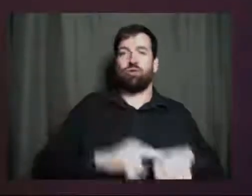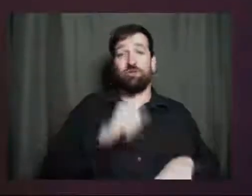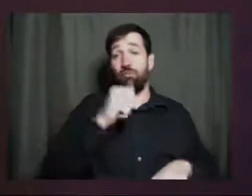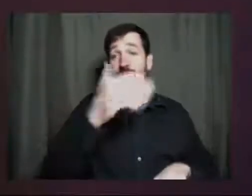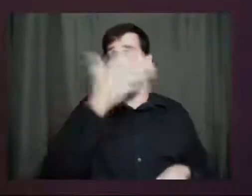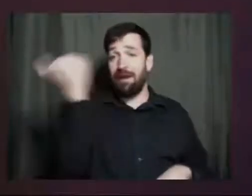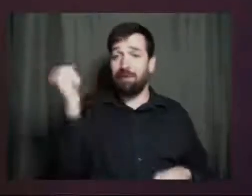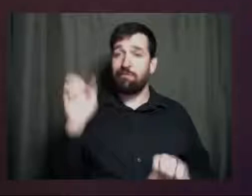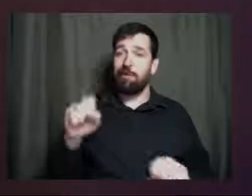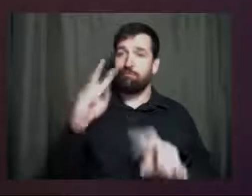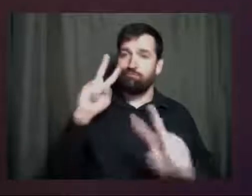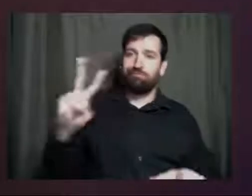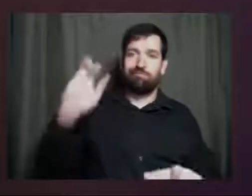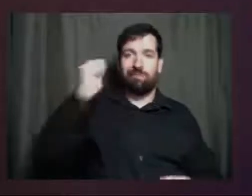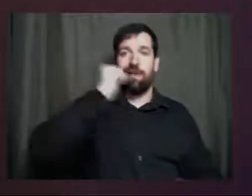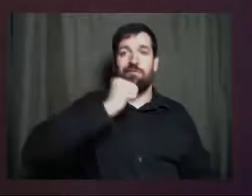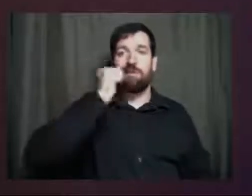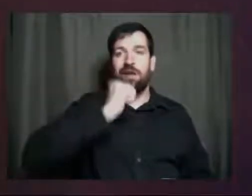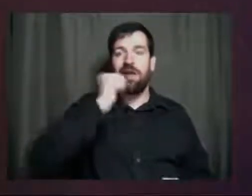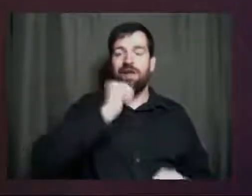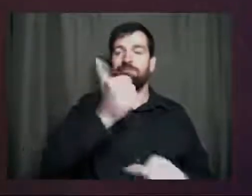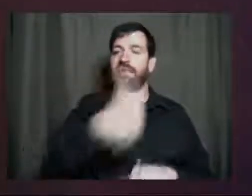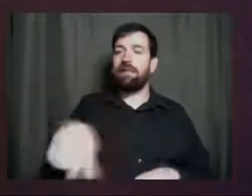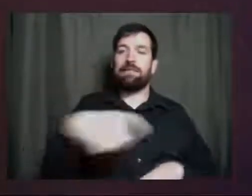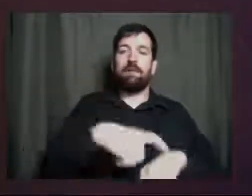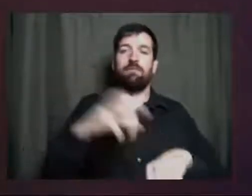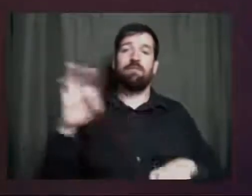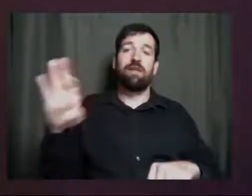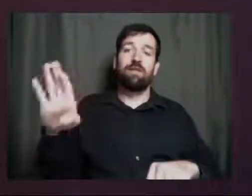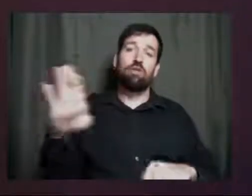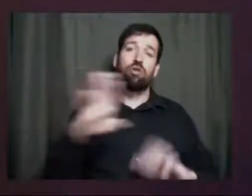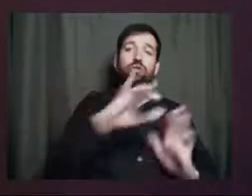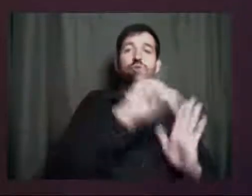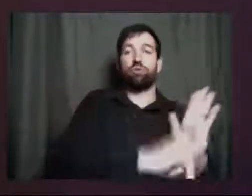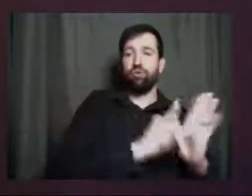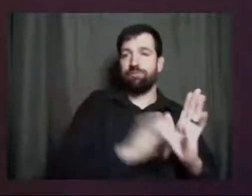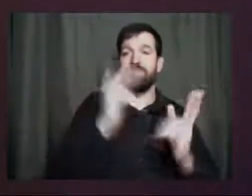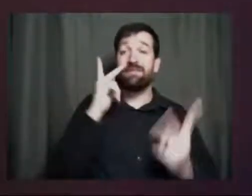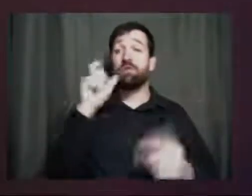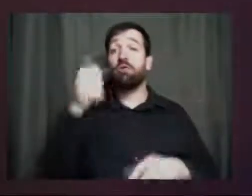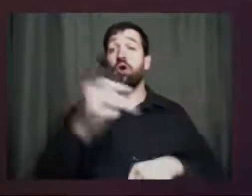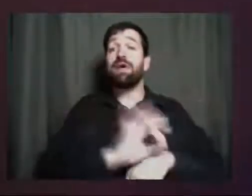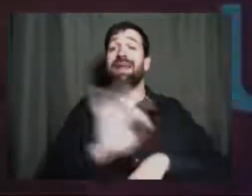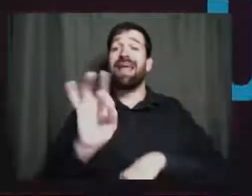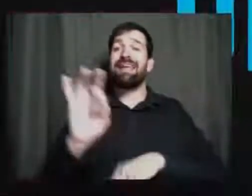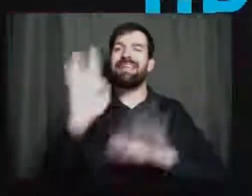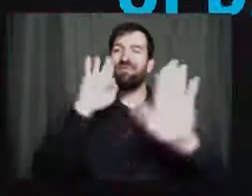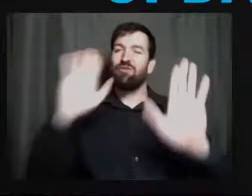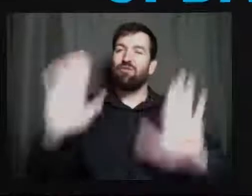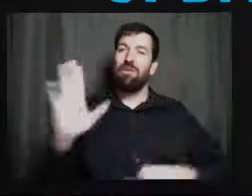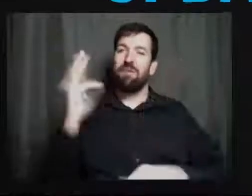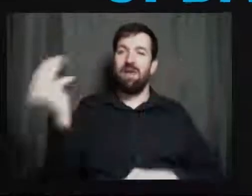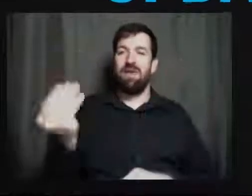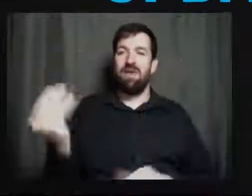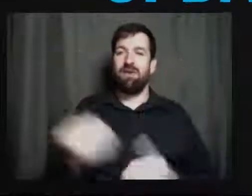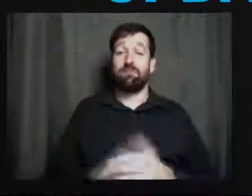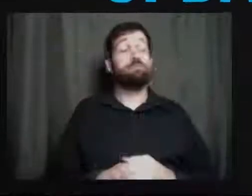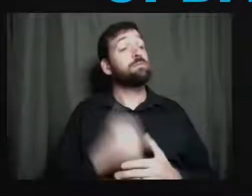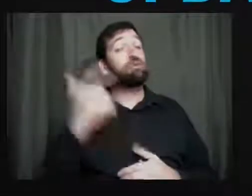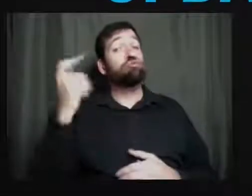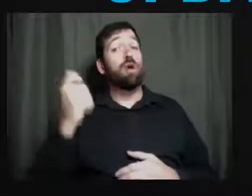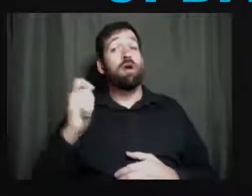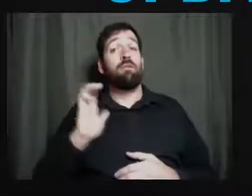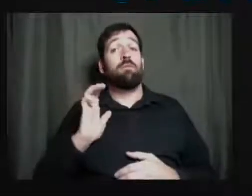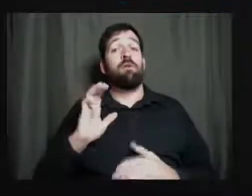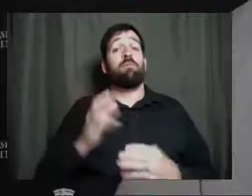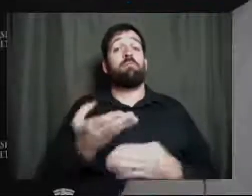show here every single day, anytime on Facebook and YouTube. We will see you tomorrow at 8. Make it a great Monday. Subscribe to our morning